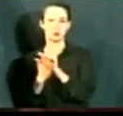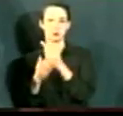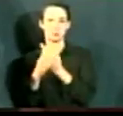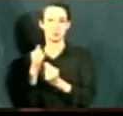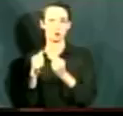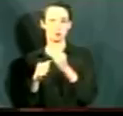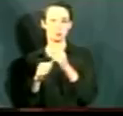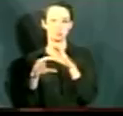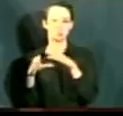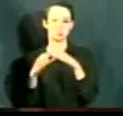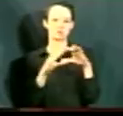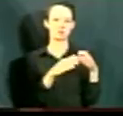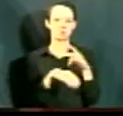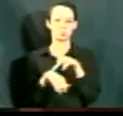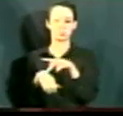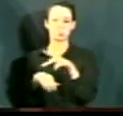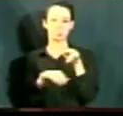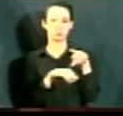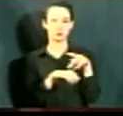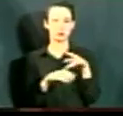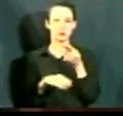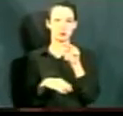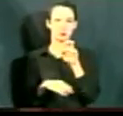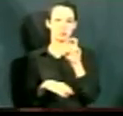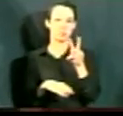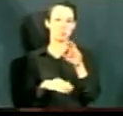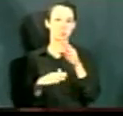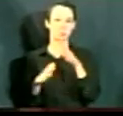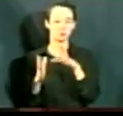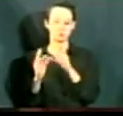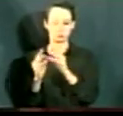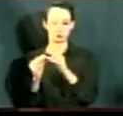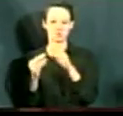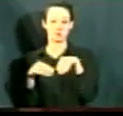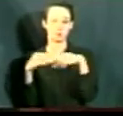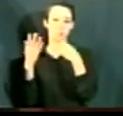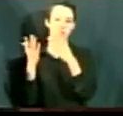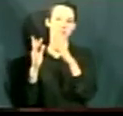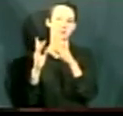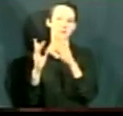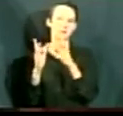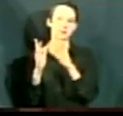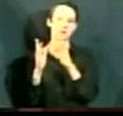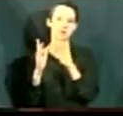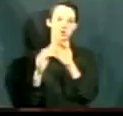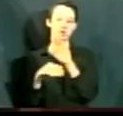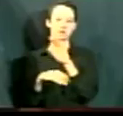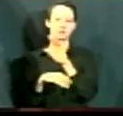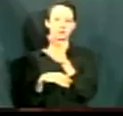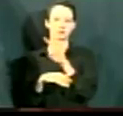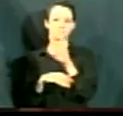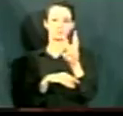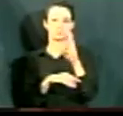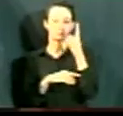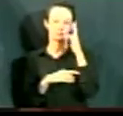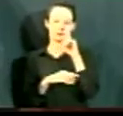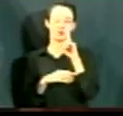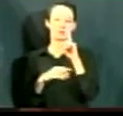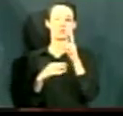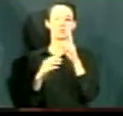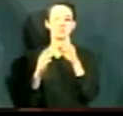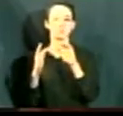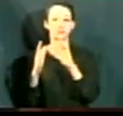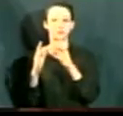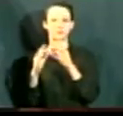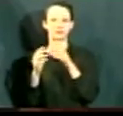principals' November's meetings to speak with them and provide the internet link to obtain the resource guide. The guide shows that the law